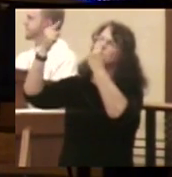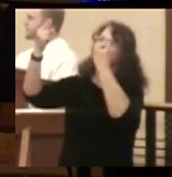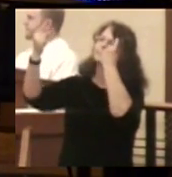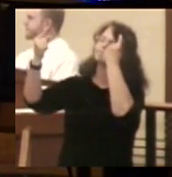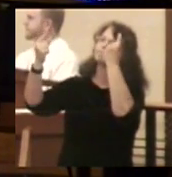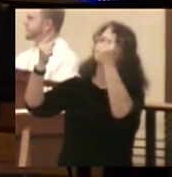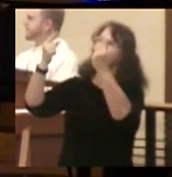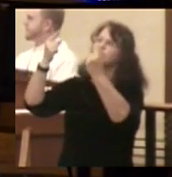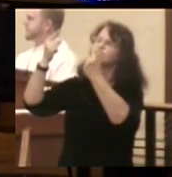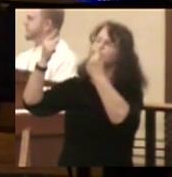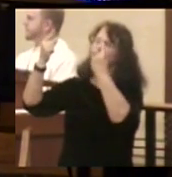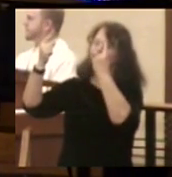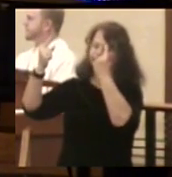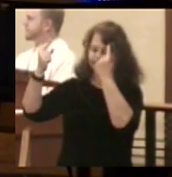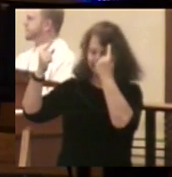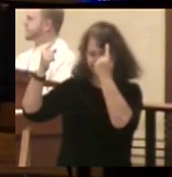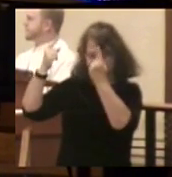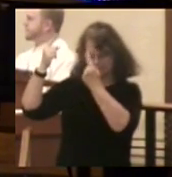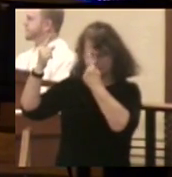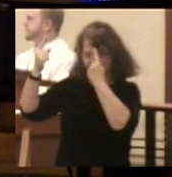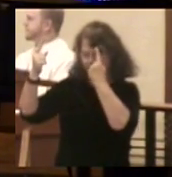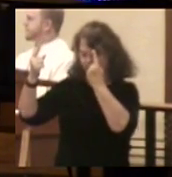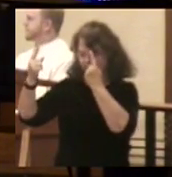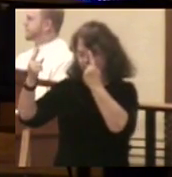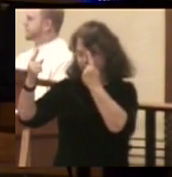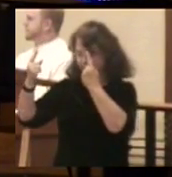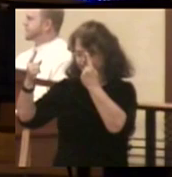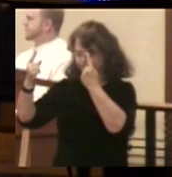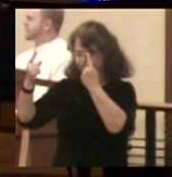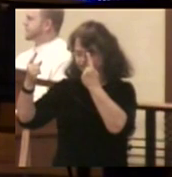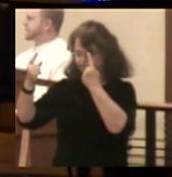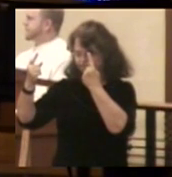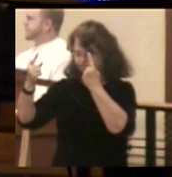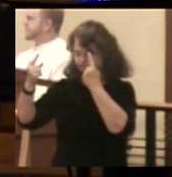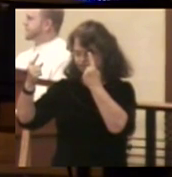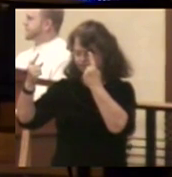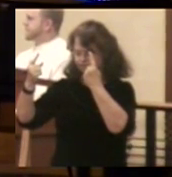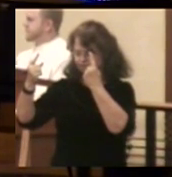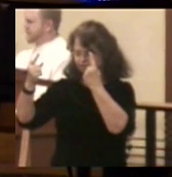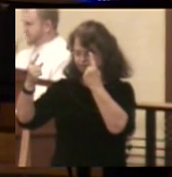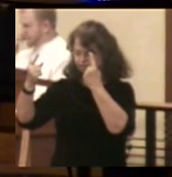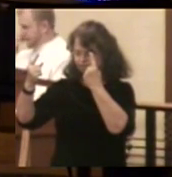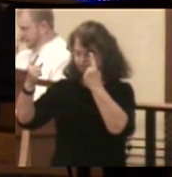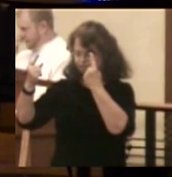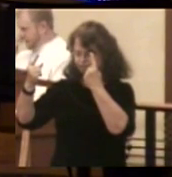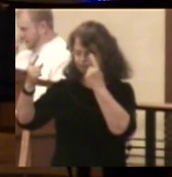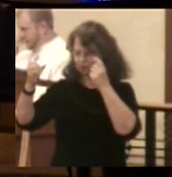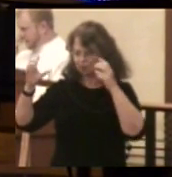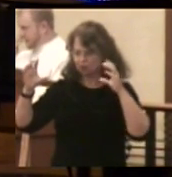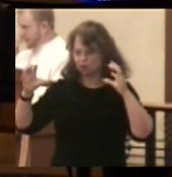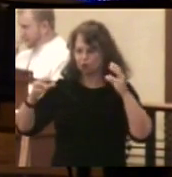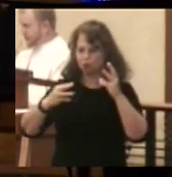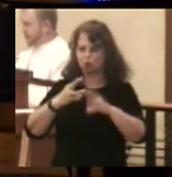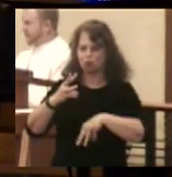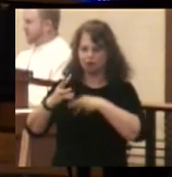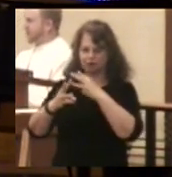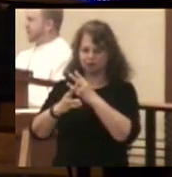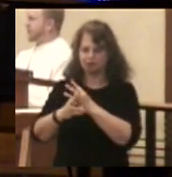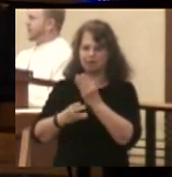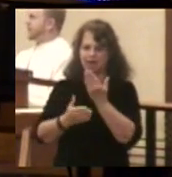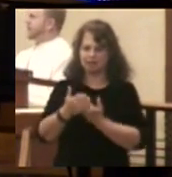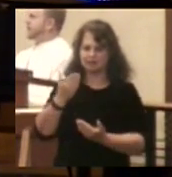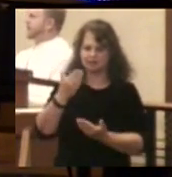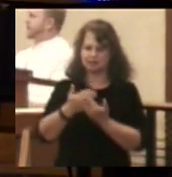consider all the worlds thy hands have made.